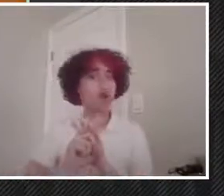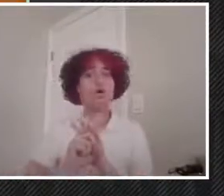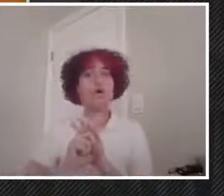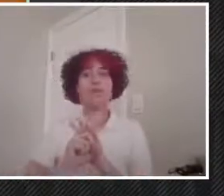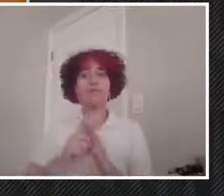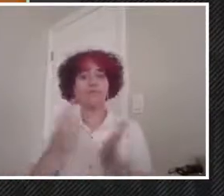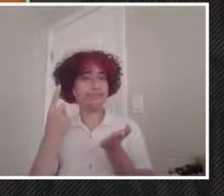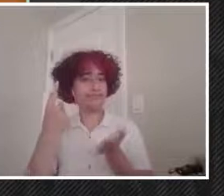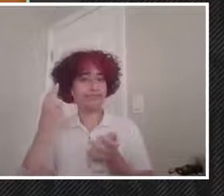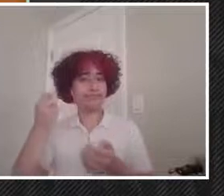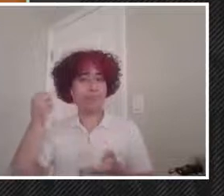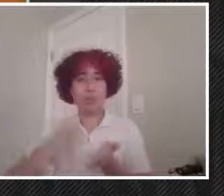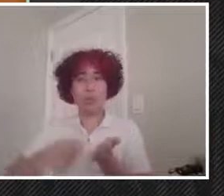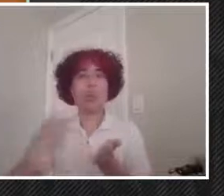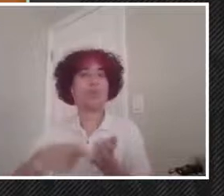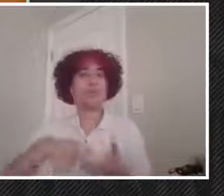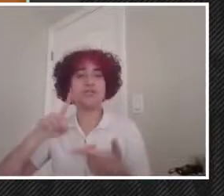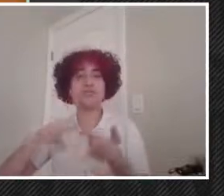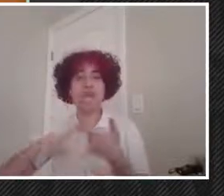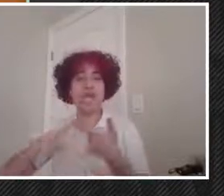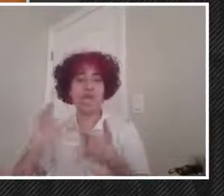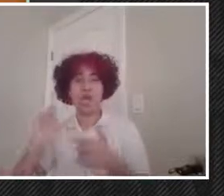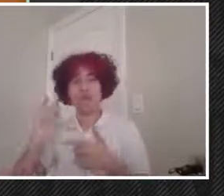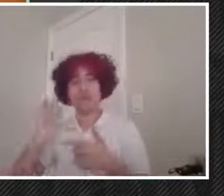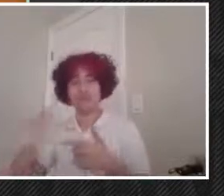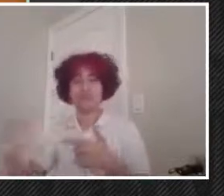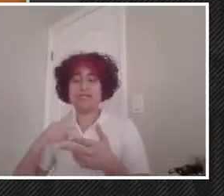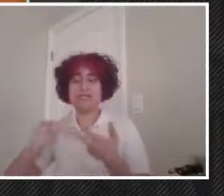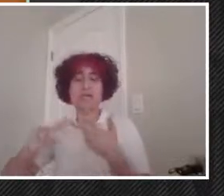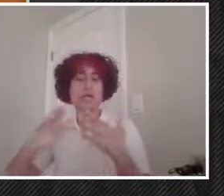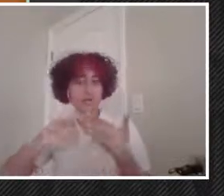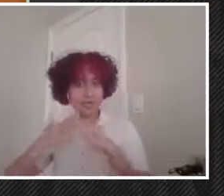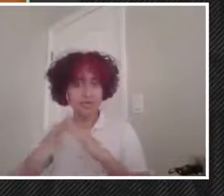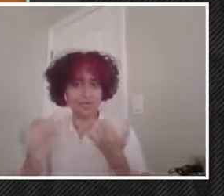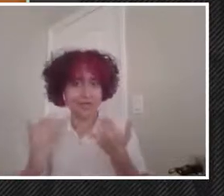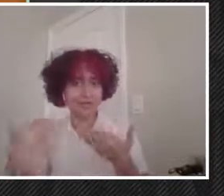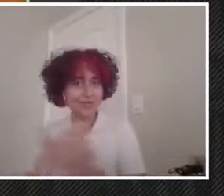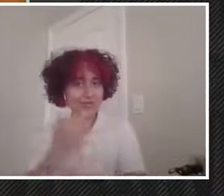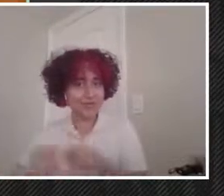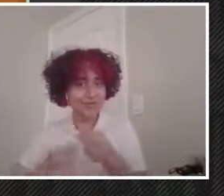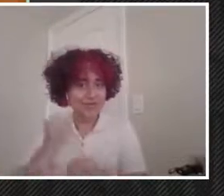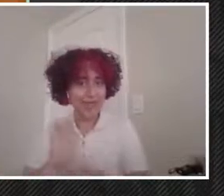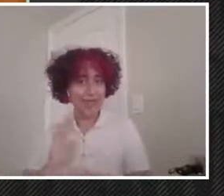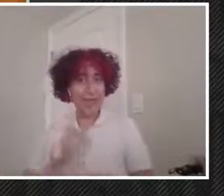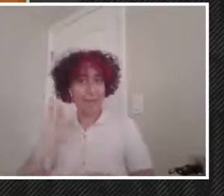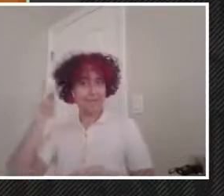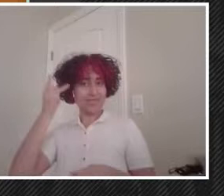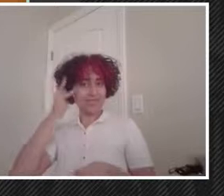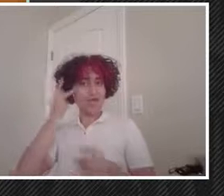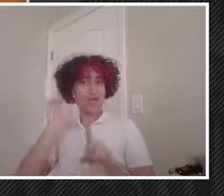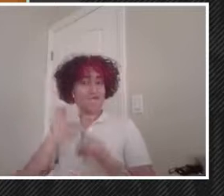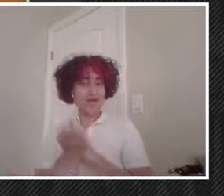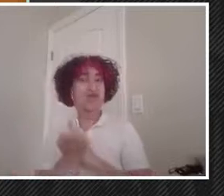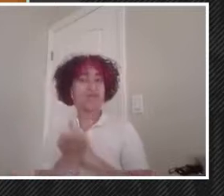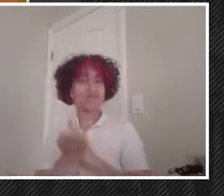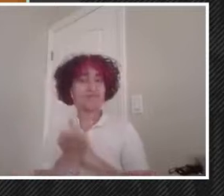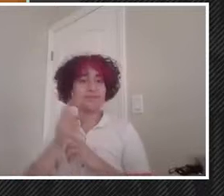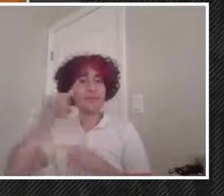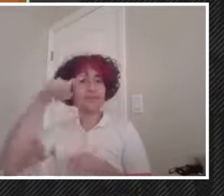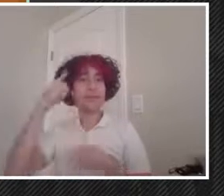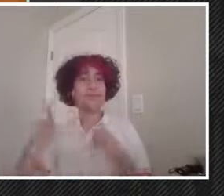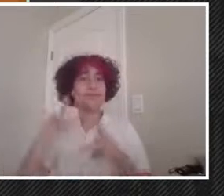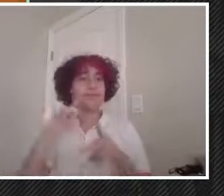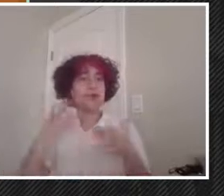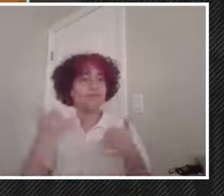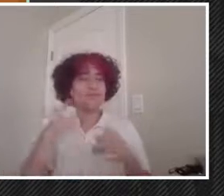community. Today is a new day in our political environment. Black people have played a significant part of crafting the